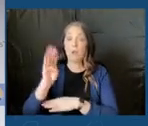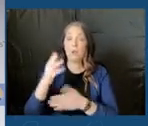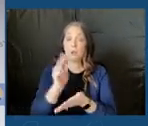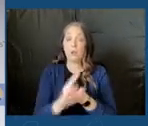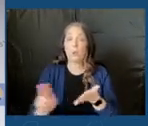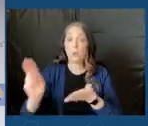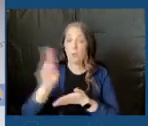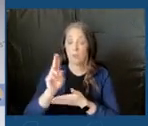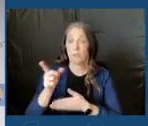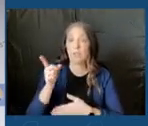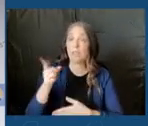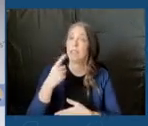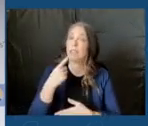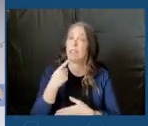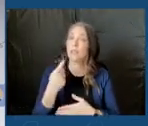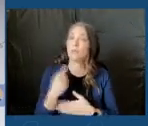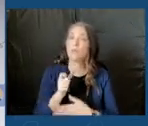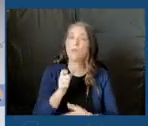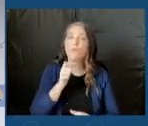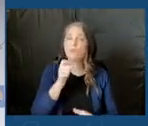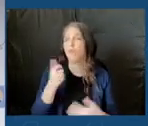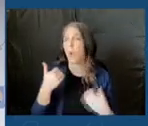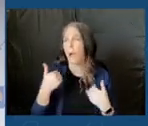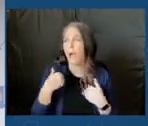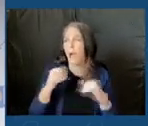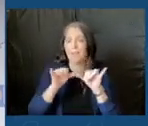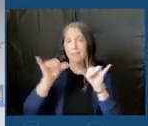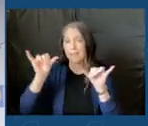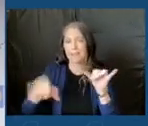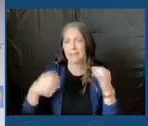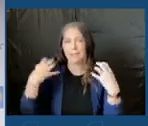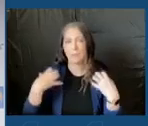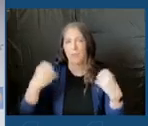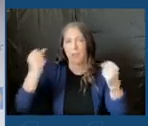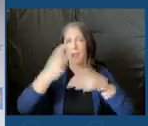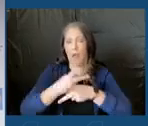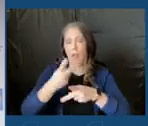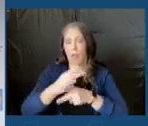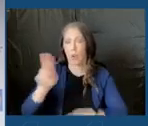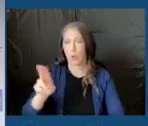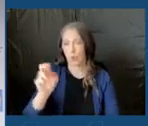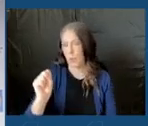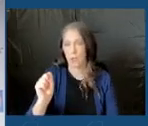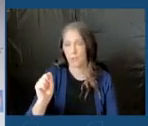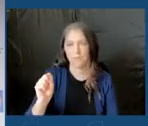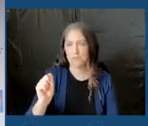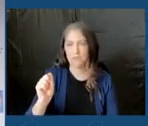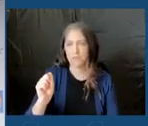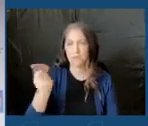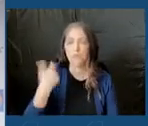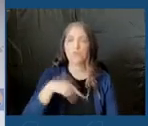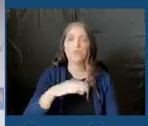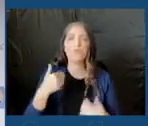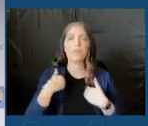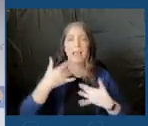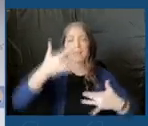that we don't really have a system of health care in the United States. What we have is sickness